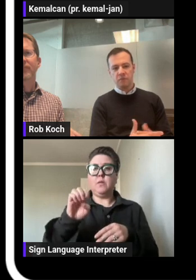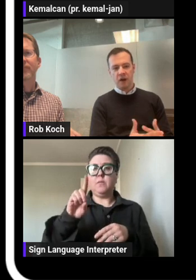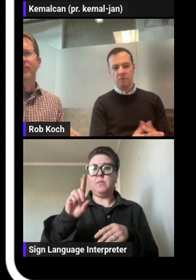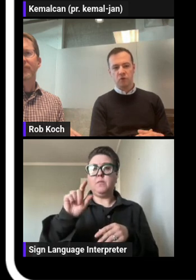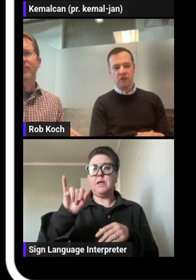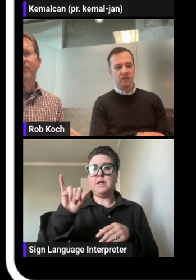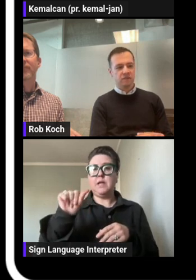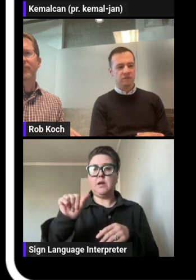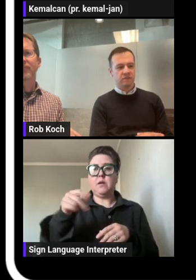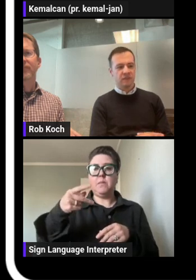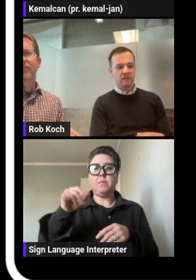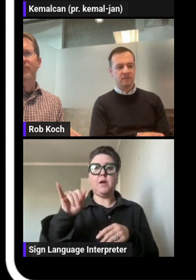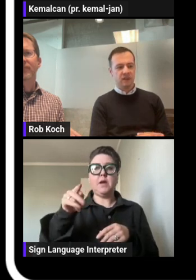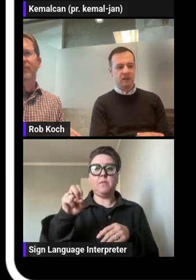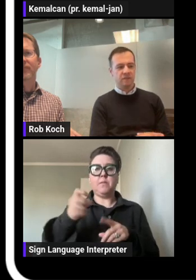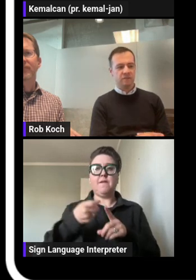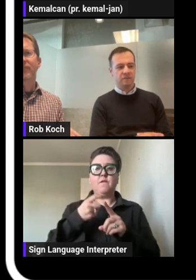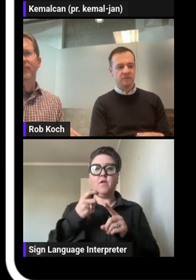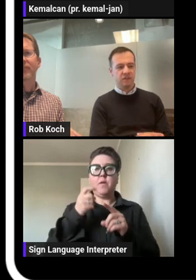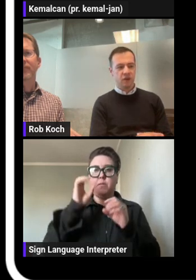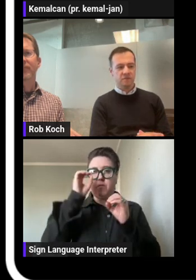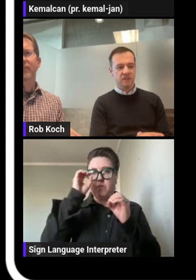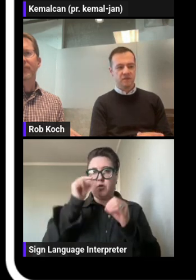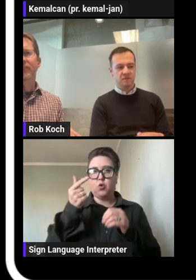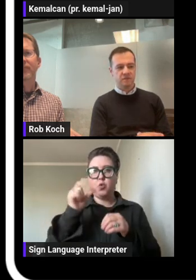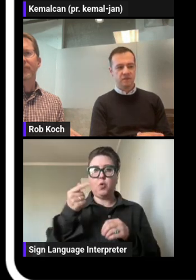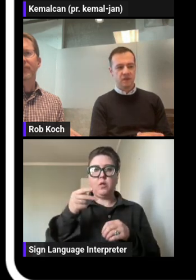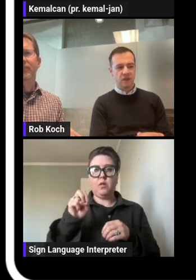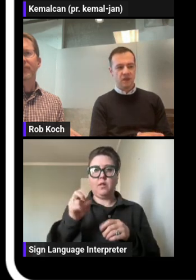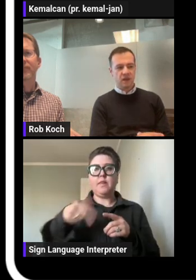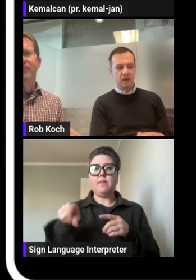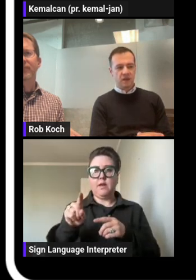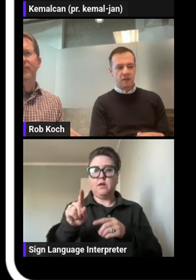is from Google. They developed it.